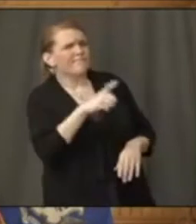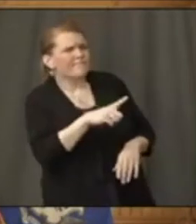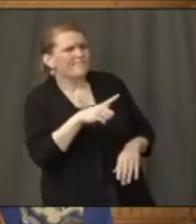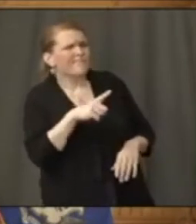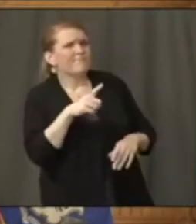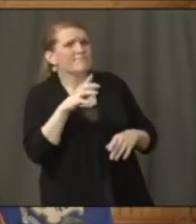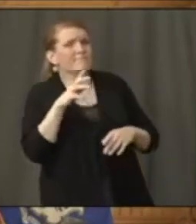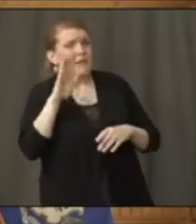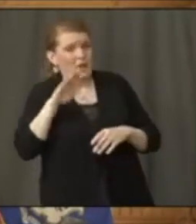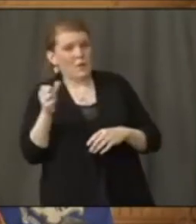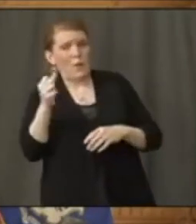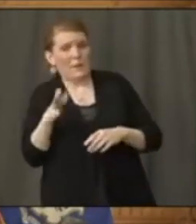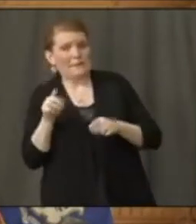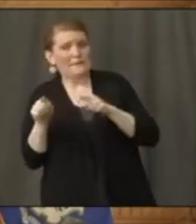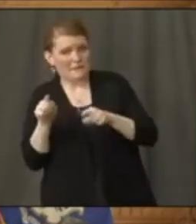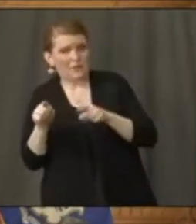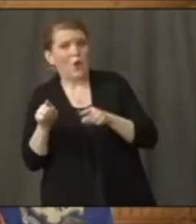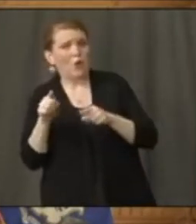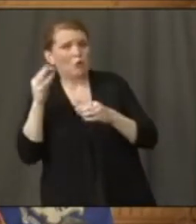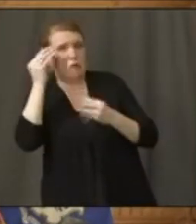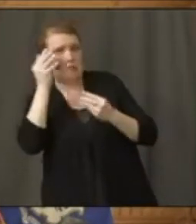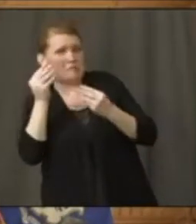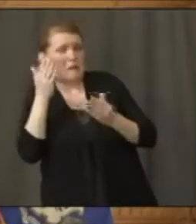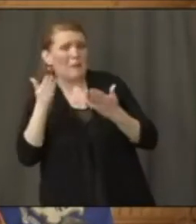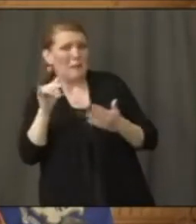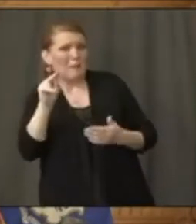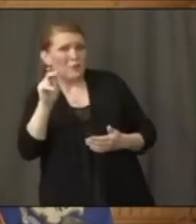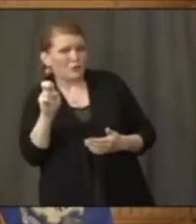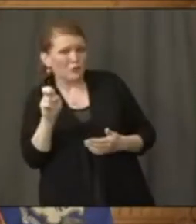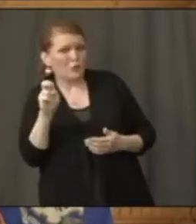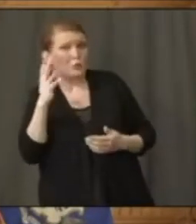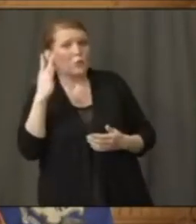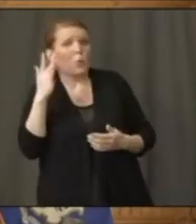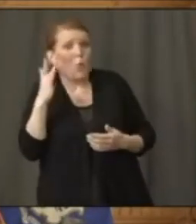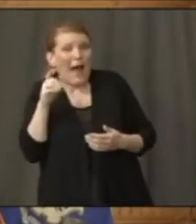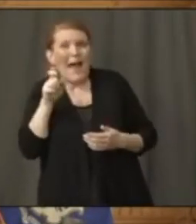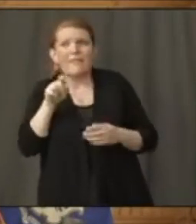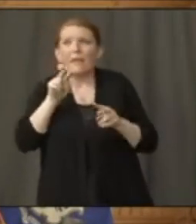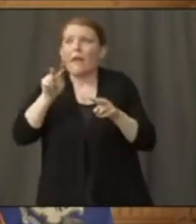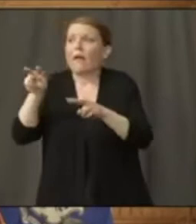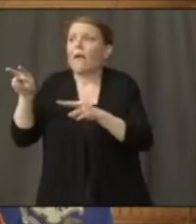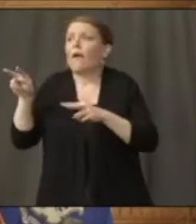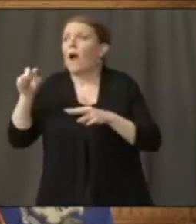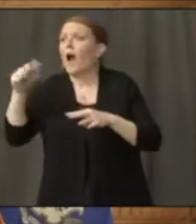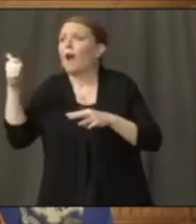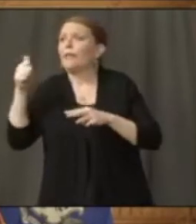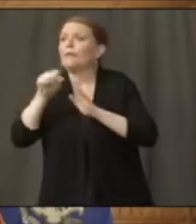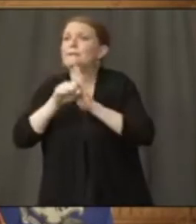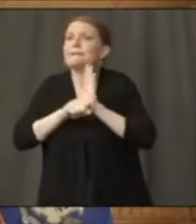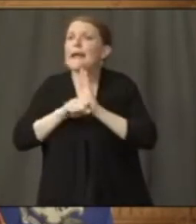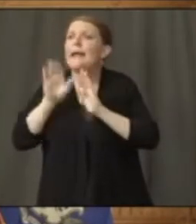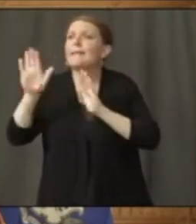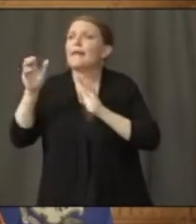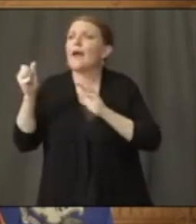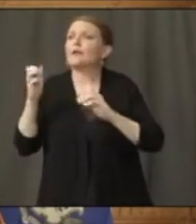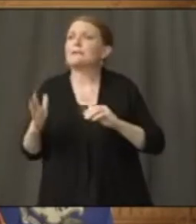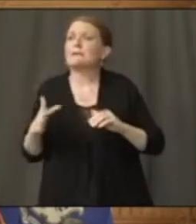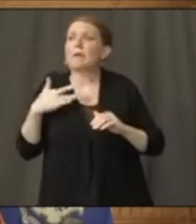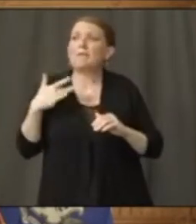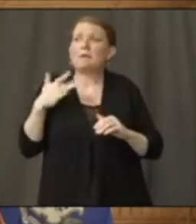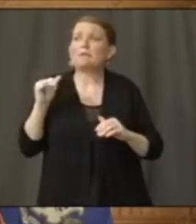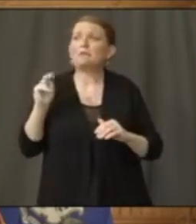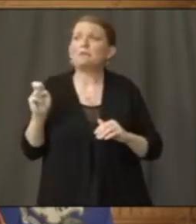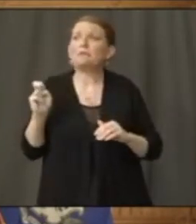of the country are doing. Does that strike you as premature, or is that something that is potentially safe in your